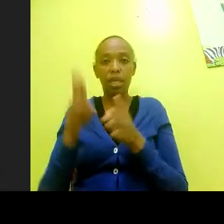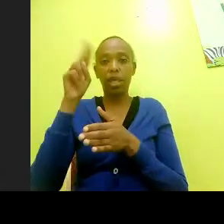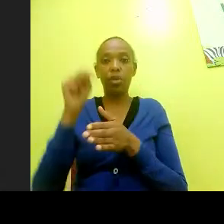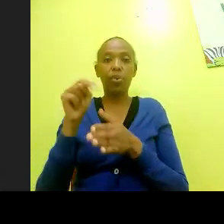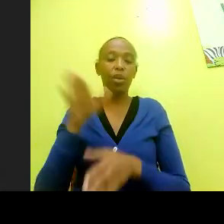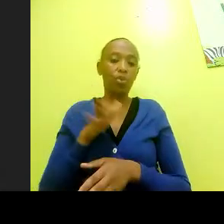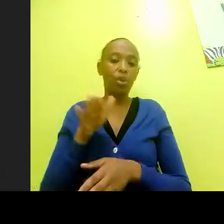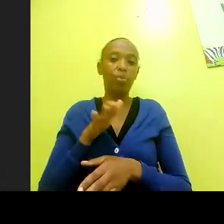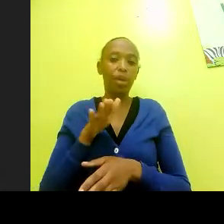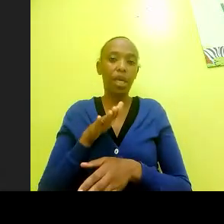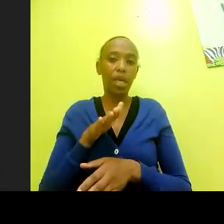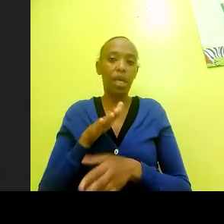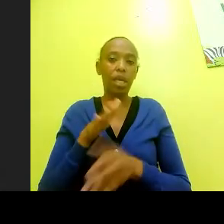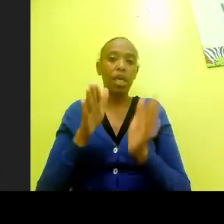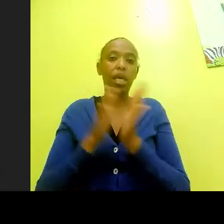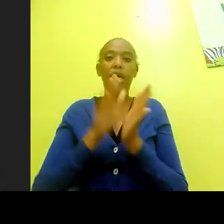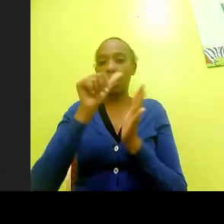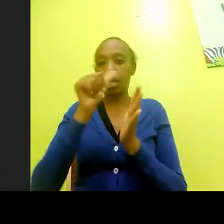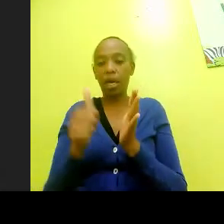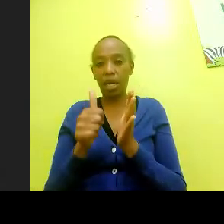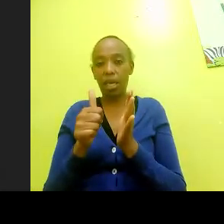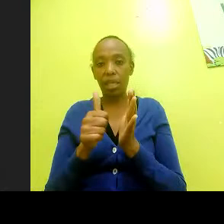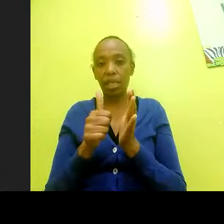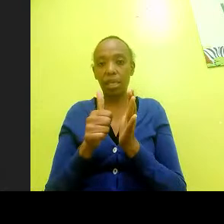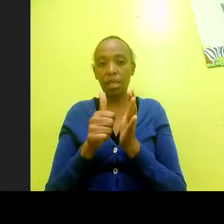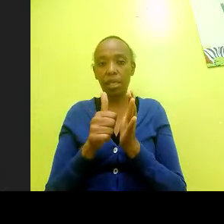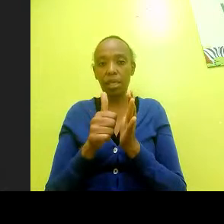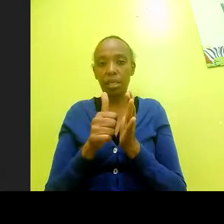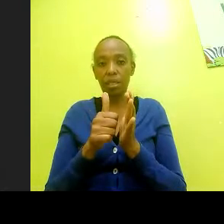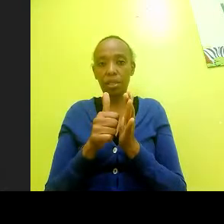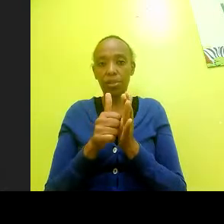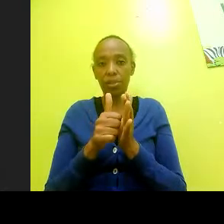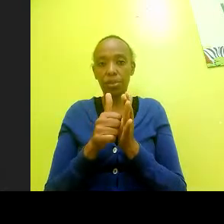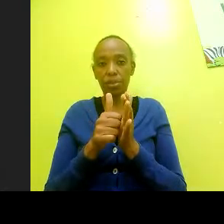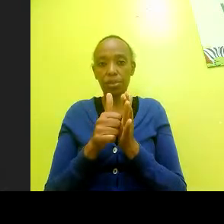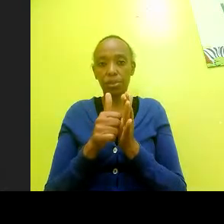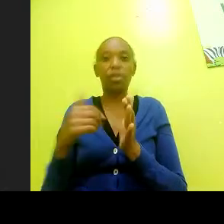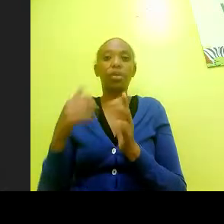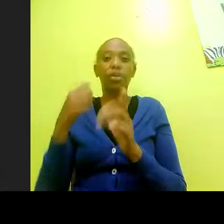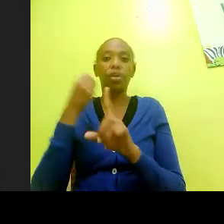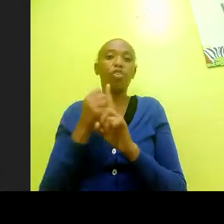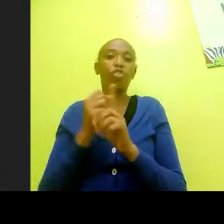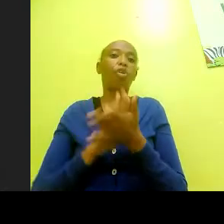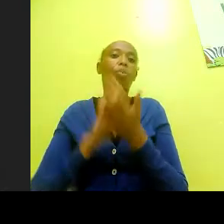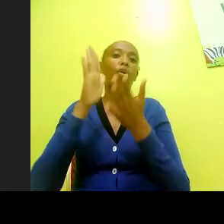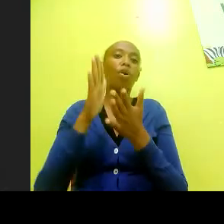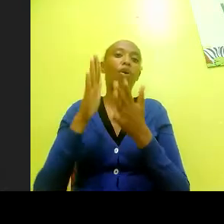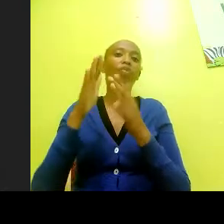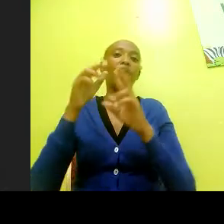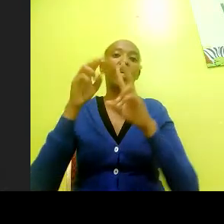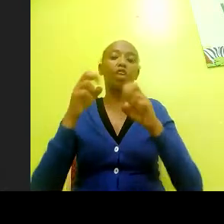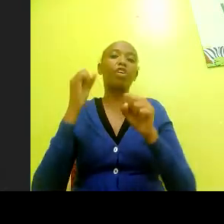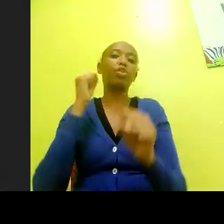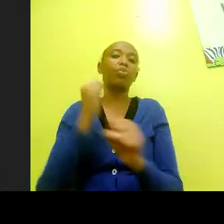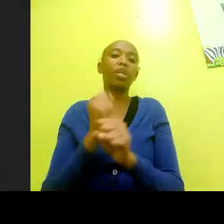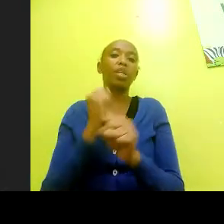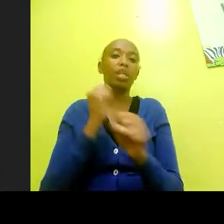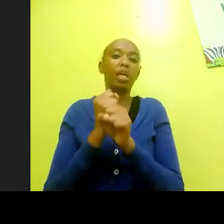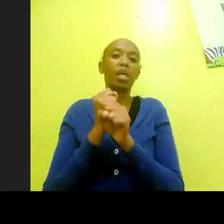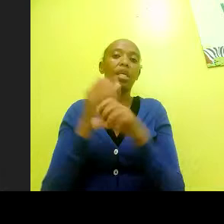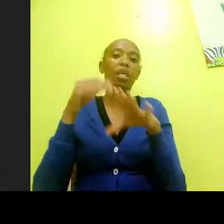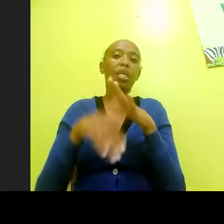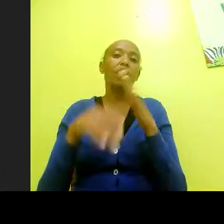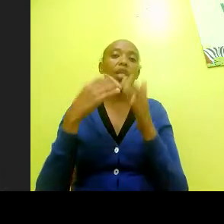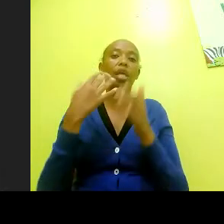Women and other bodies calling for more of this surveying to be done. In the